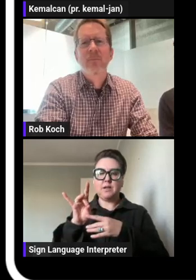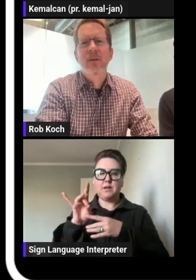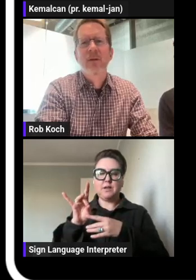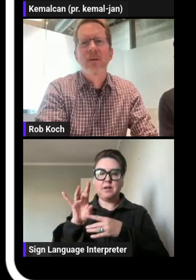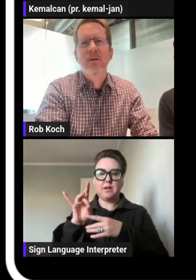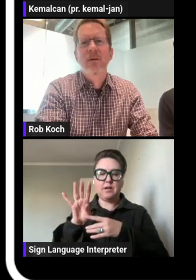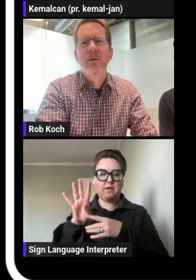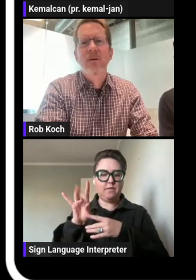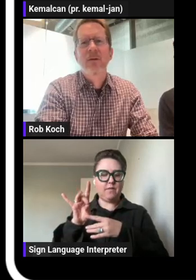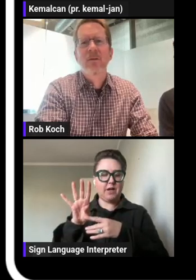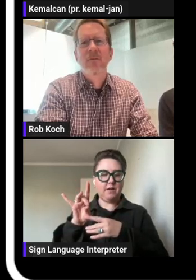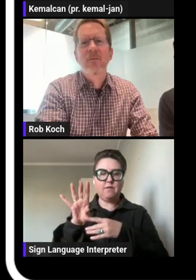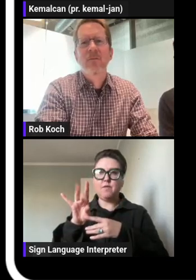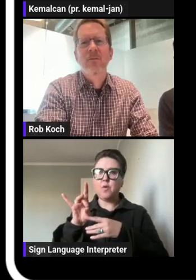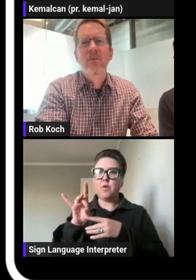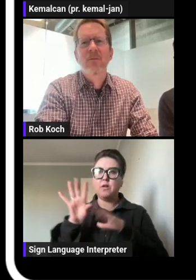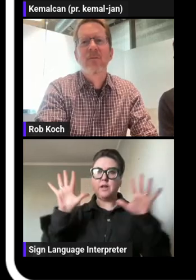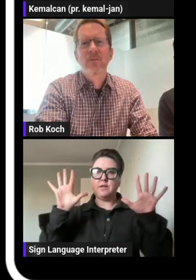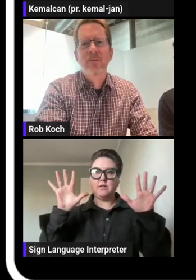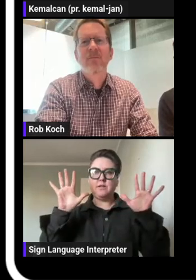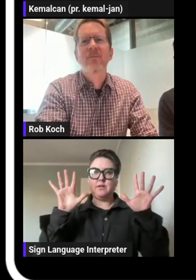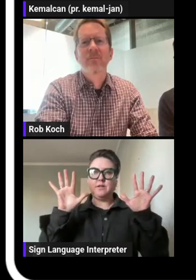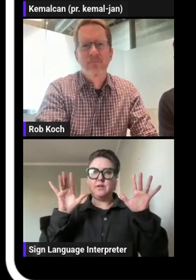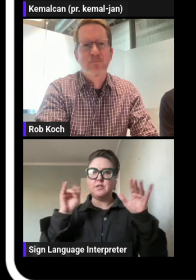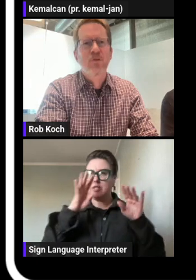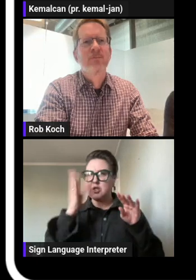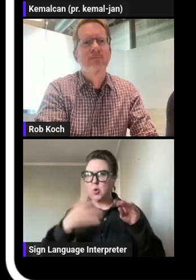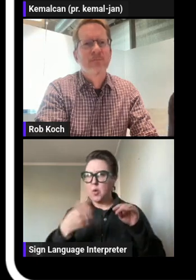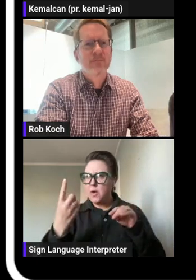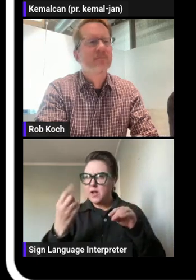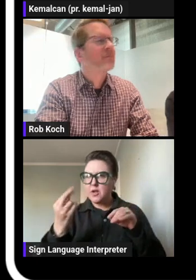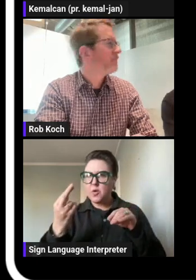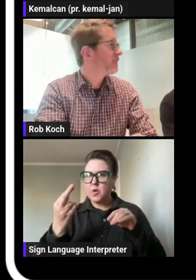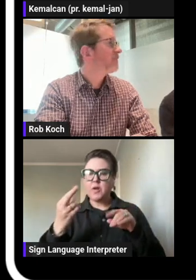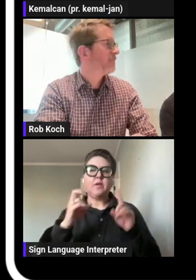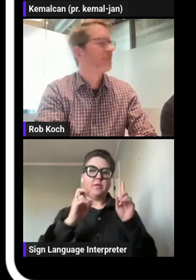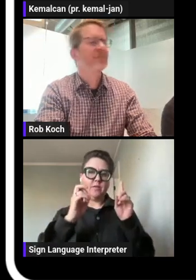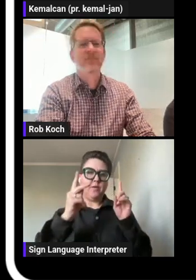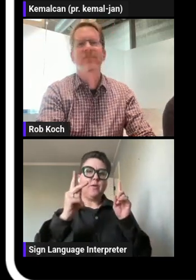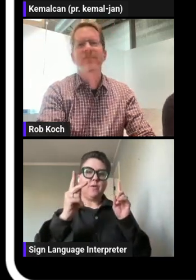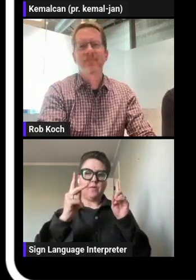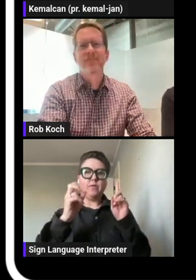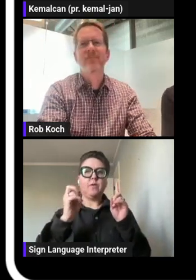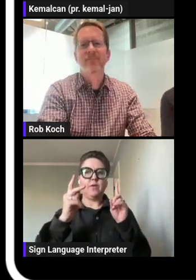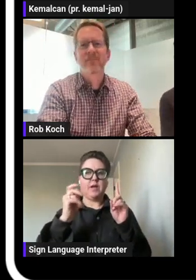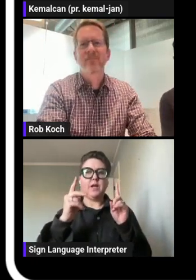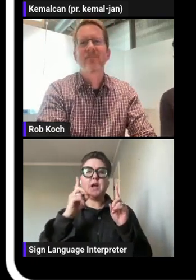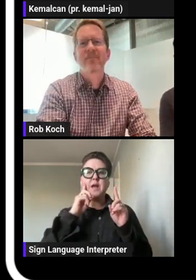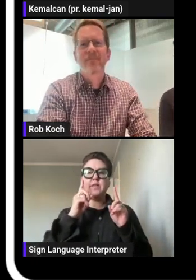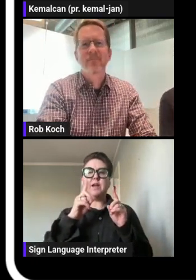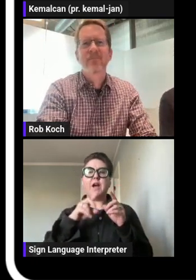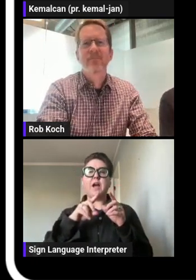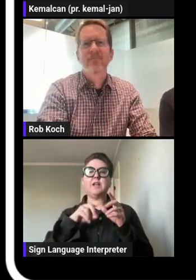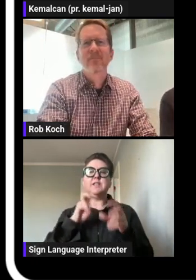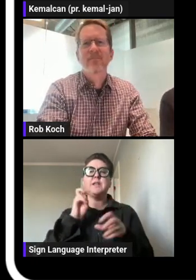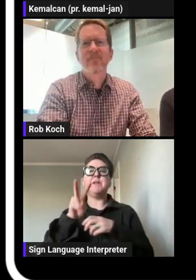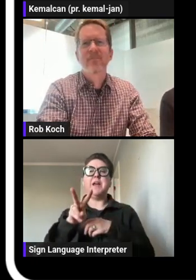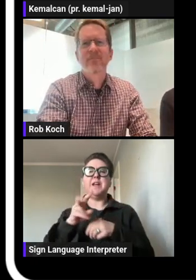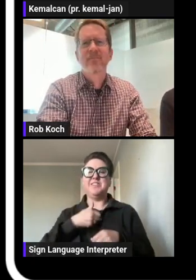84 up, then what? It just ignores one. Okay, I think I skipped that part. I didn't do